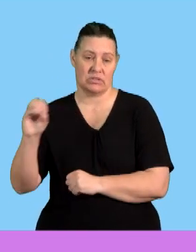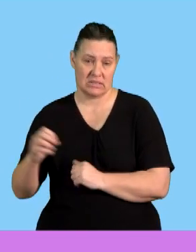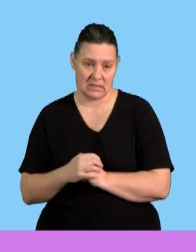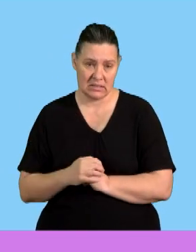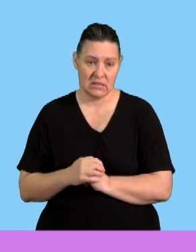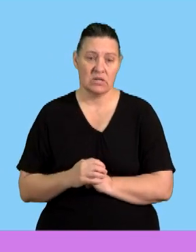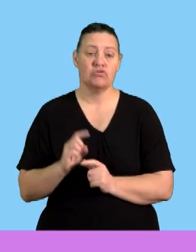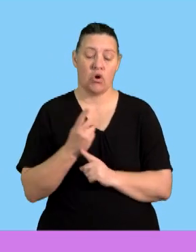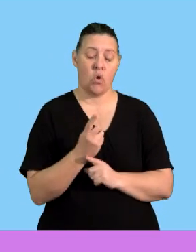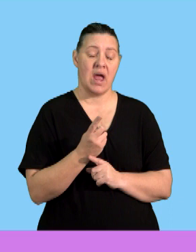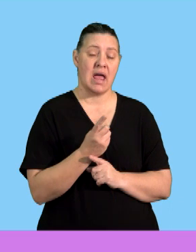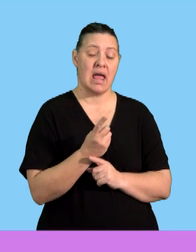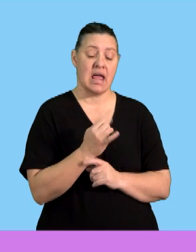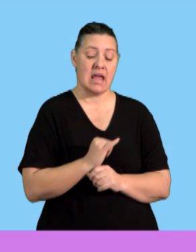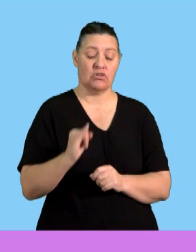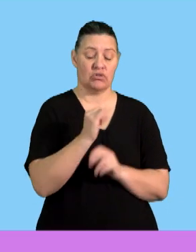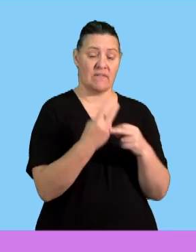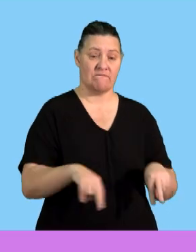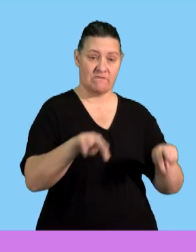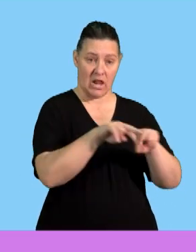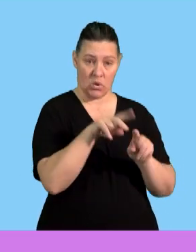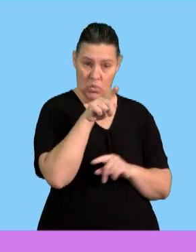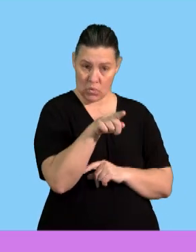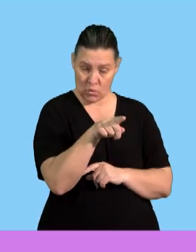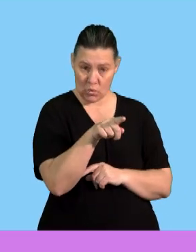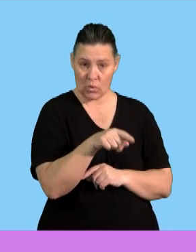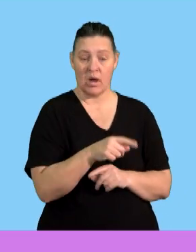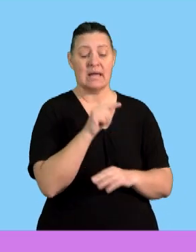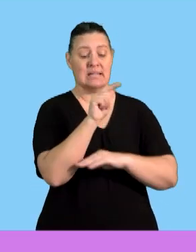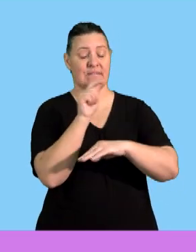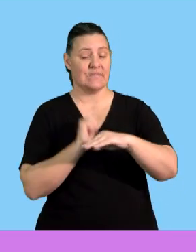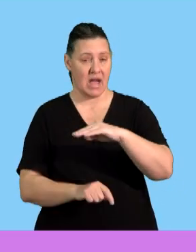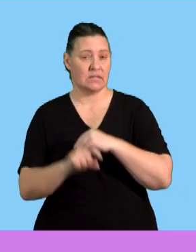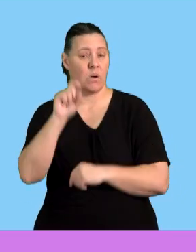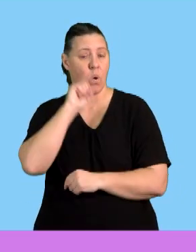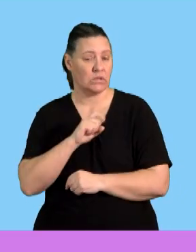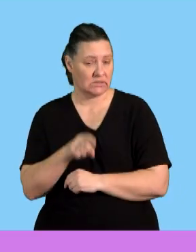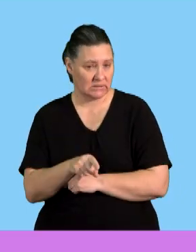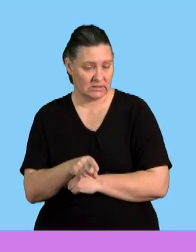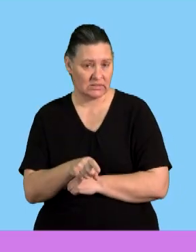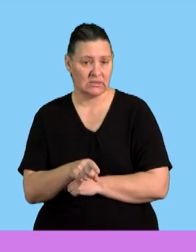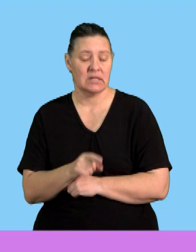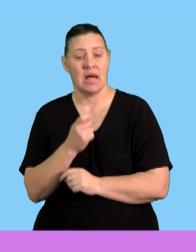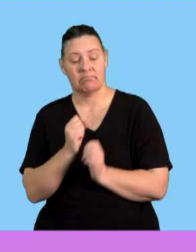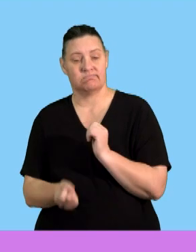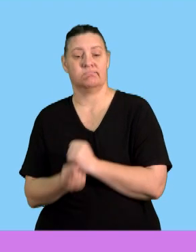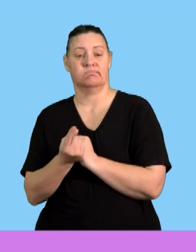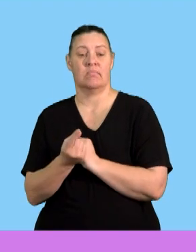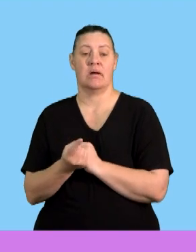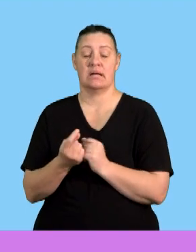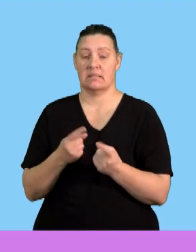I'll calculate my interest value. There it is. Divided by old, my